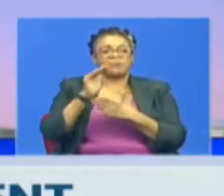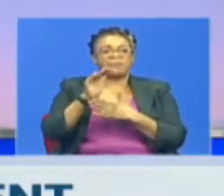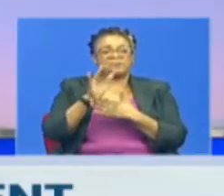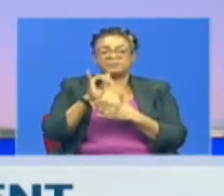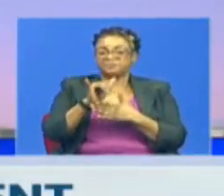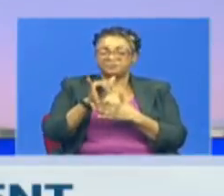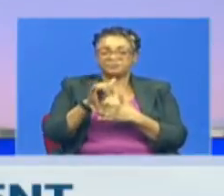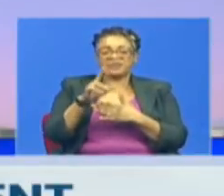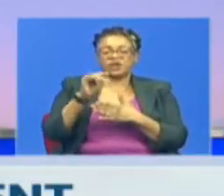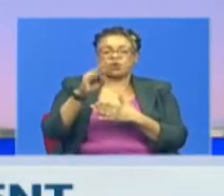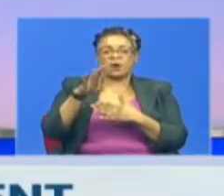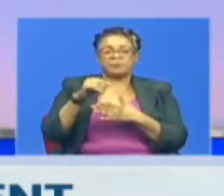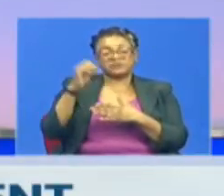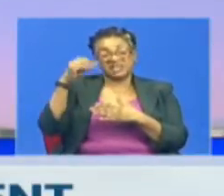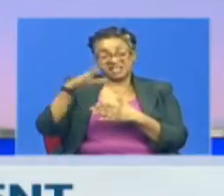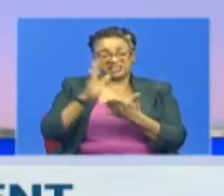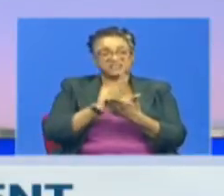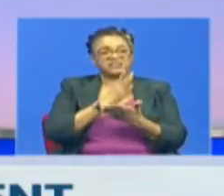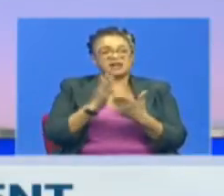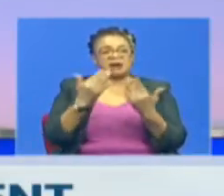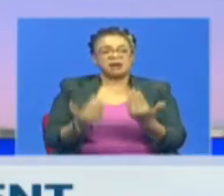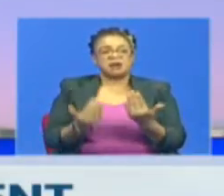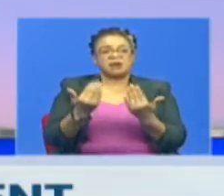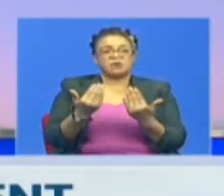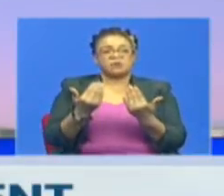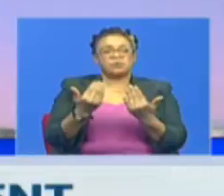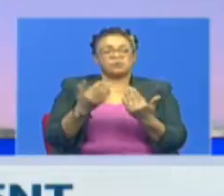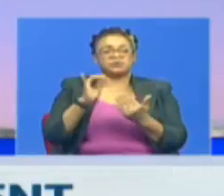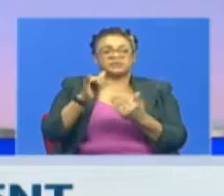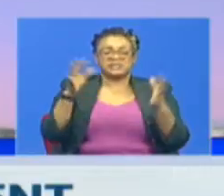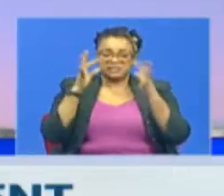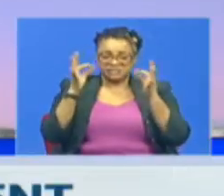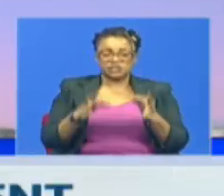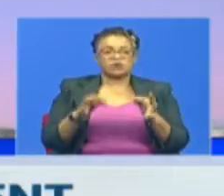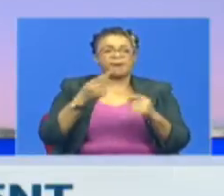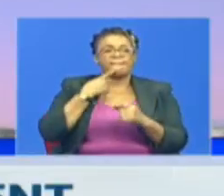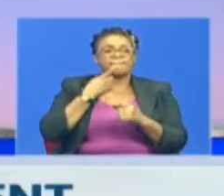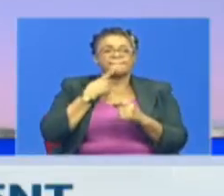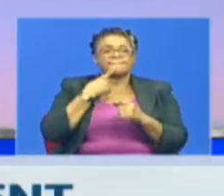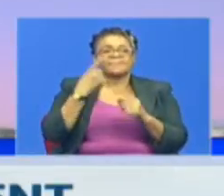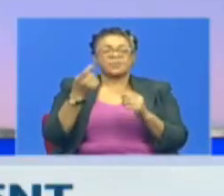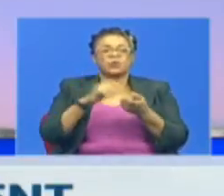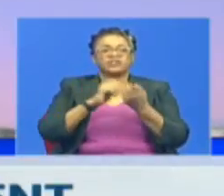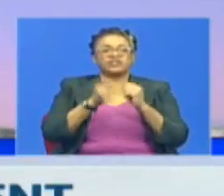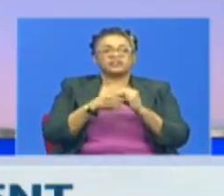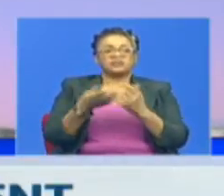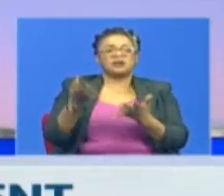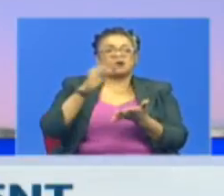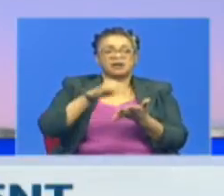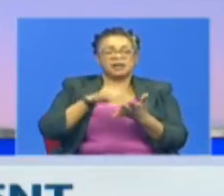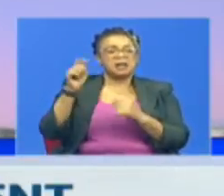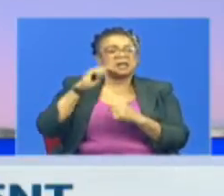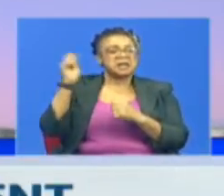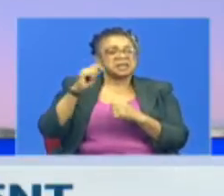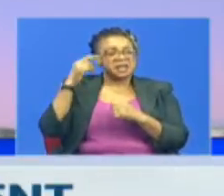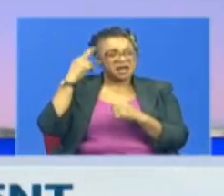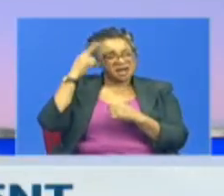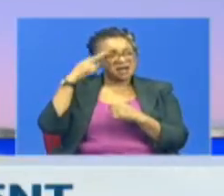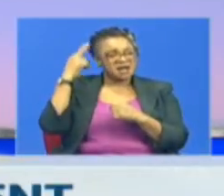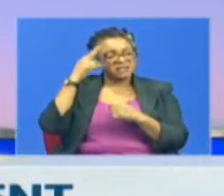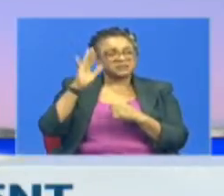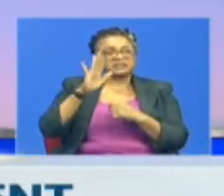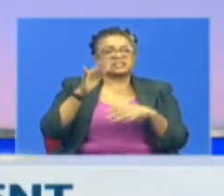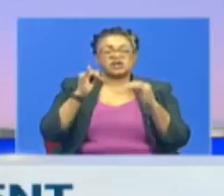renewable energy sector are now decrying the decision, saying it will reverse the gains Kenya has realized in its renewable